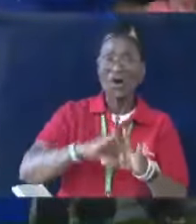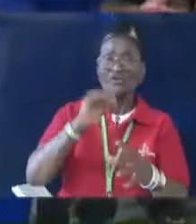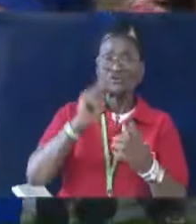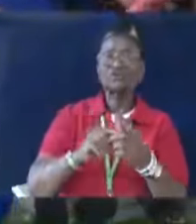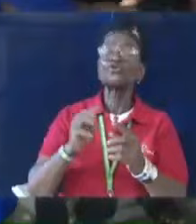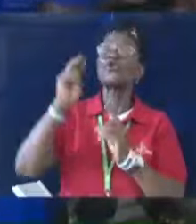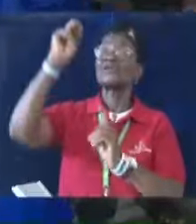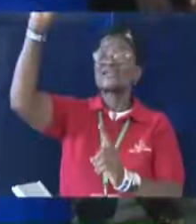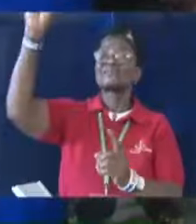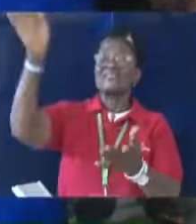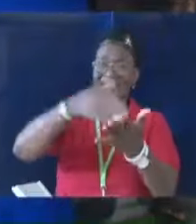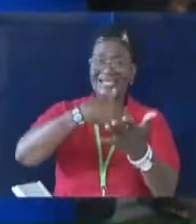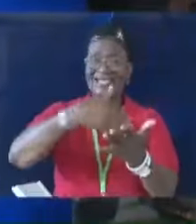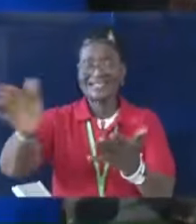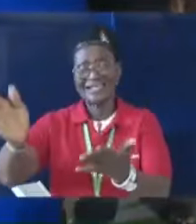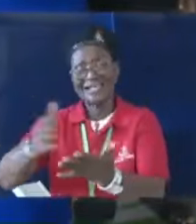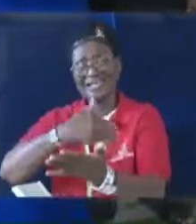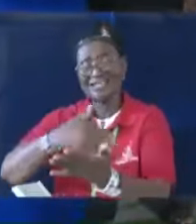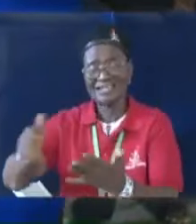Him now.